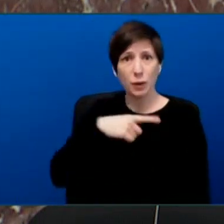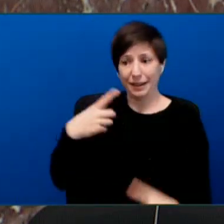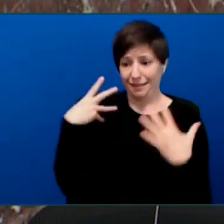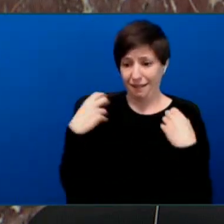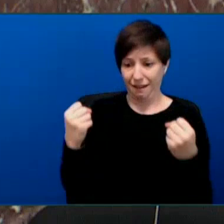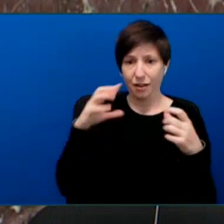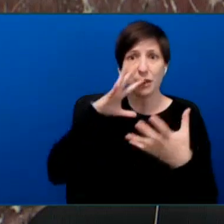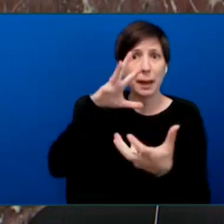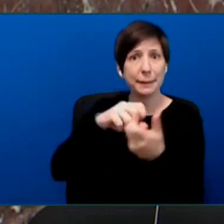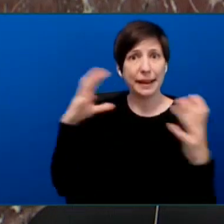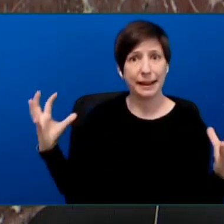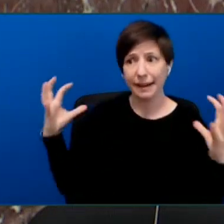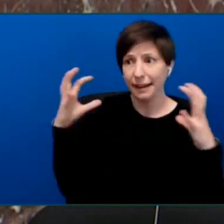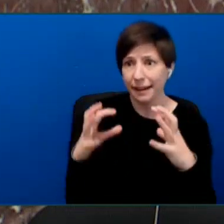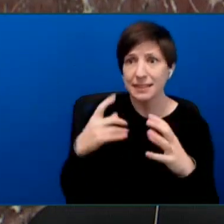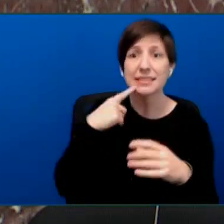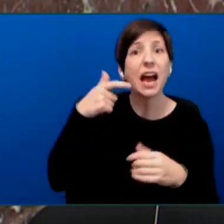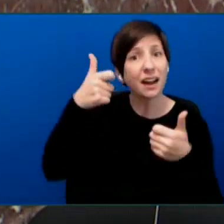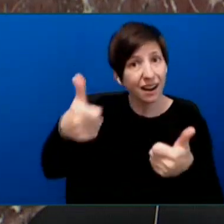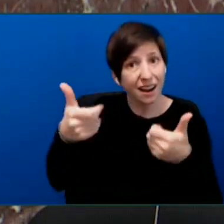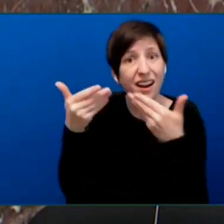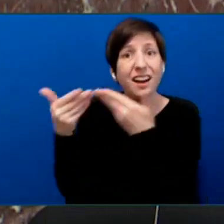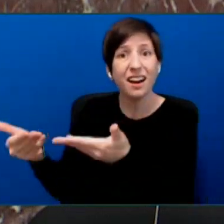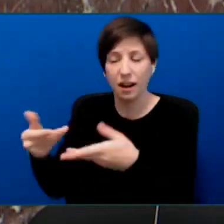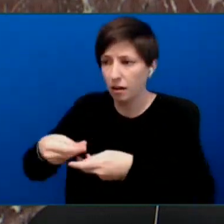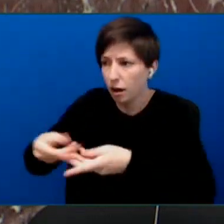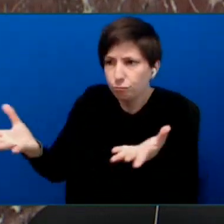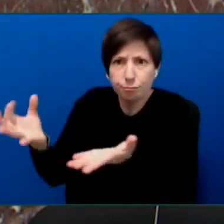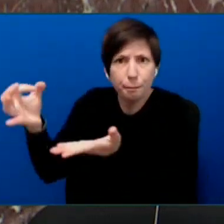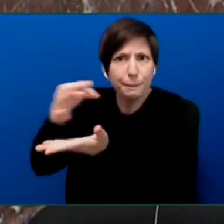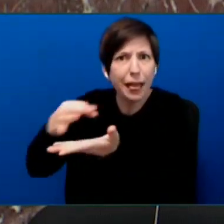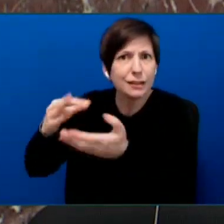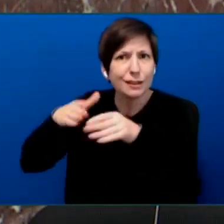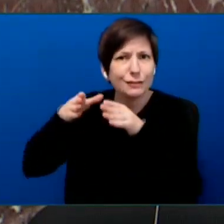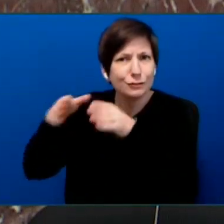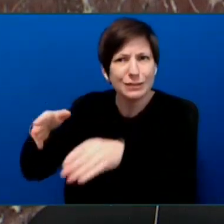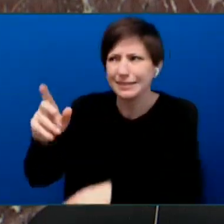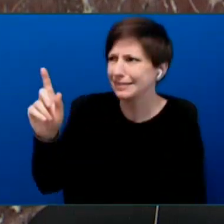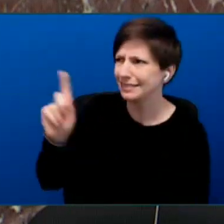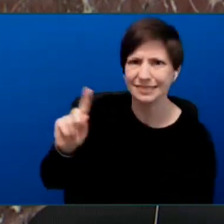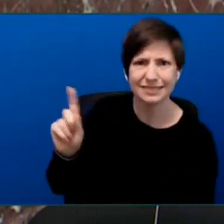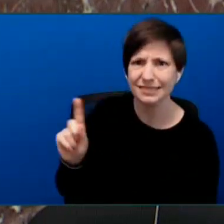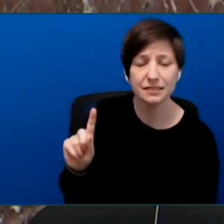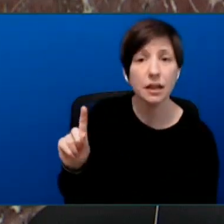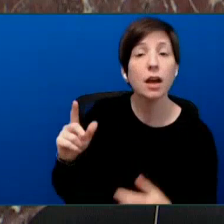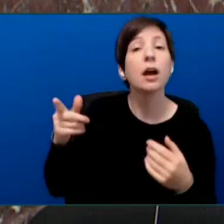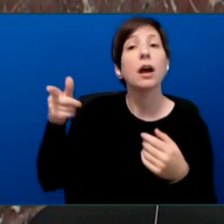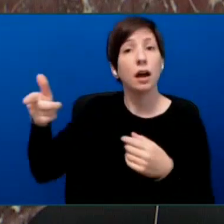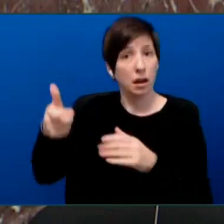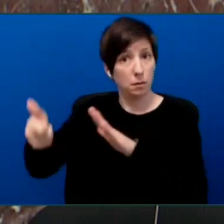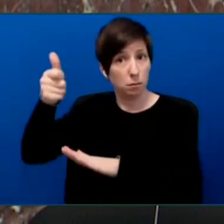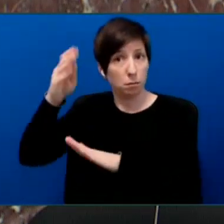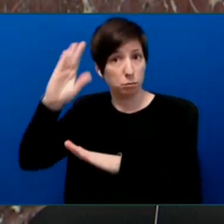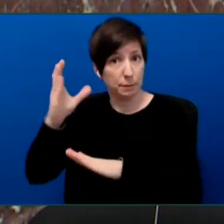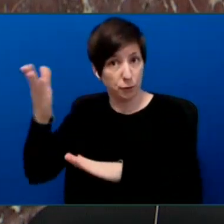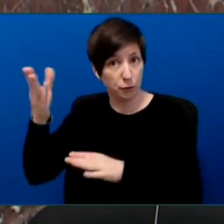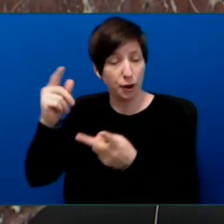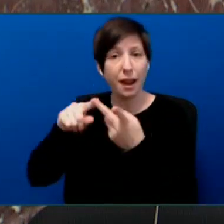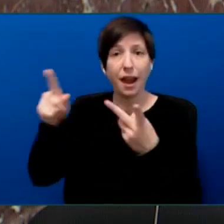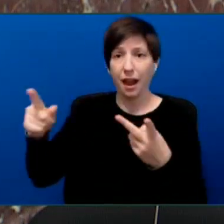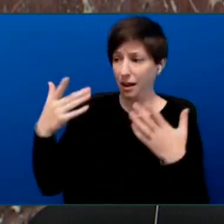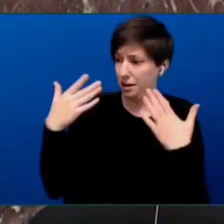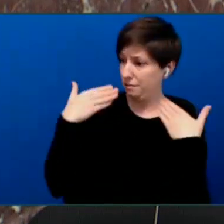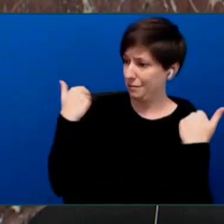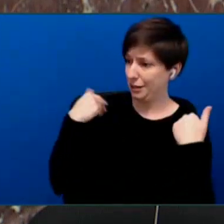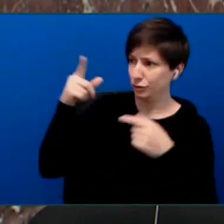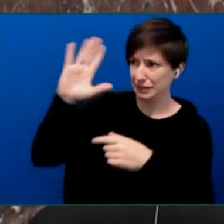people endorsing that approach are the Premier and his minister. There is undeniable photographic evidence, and yet